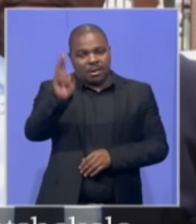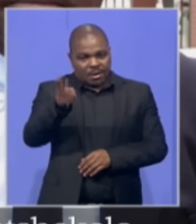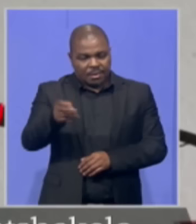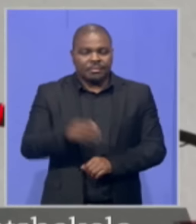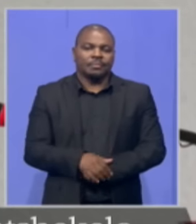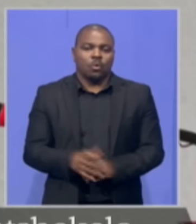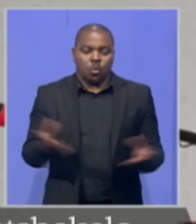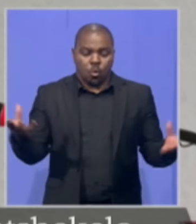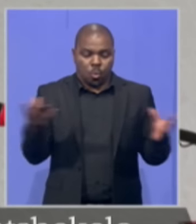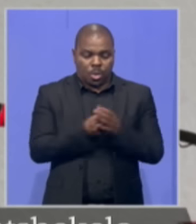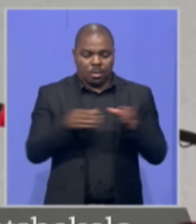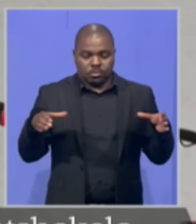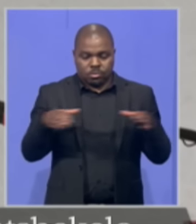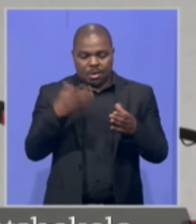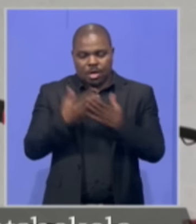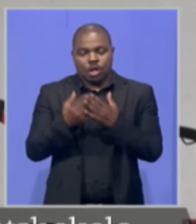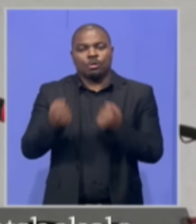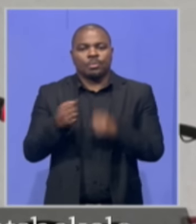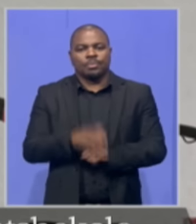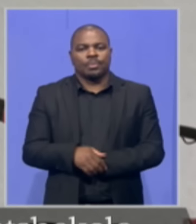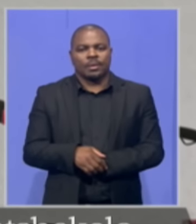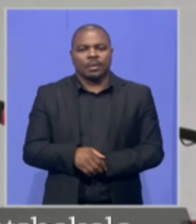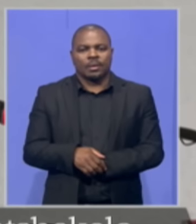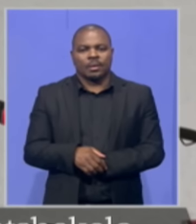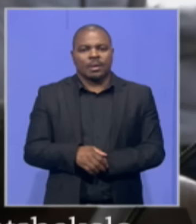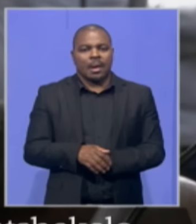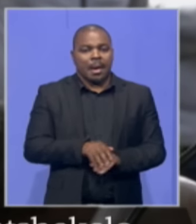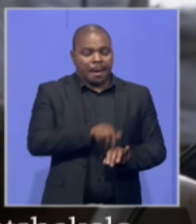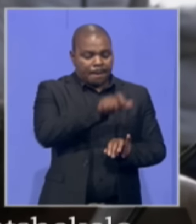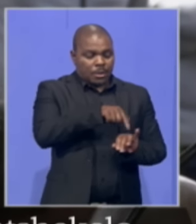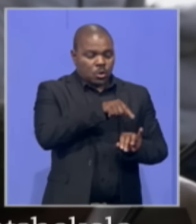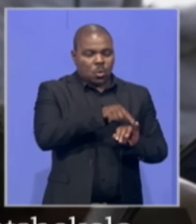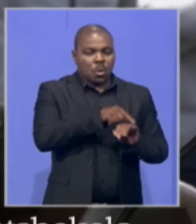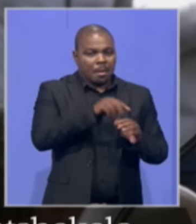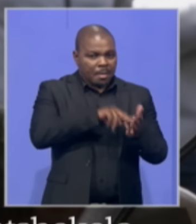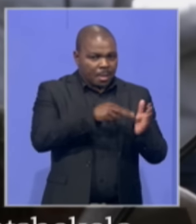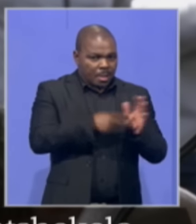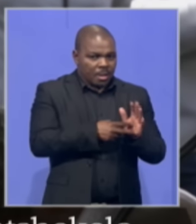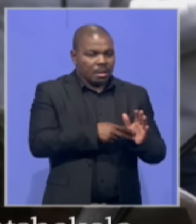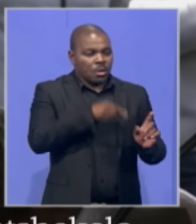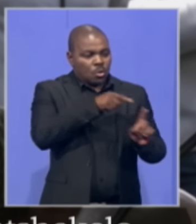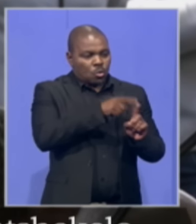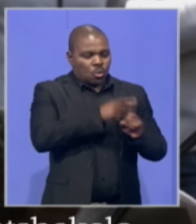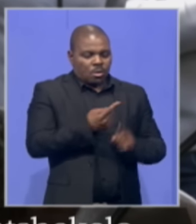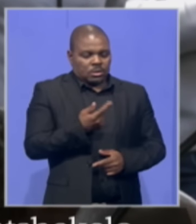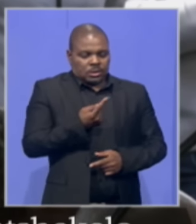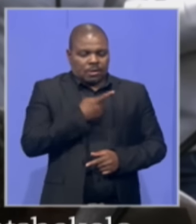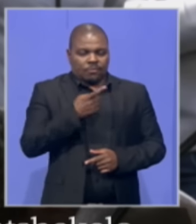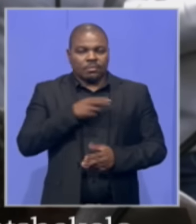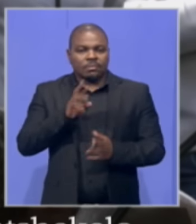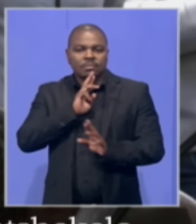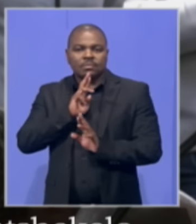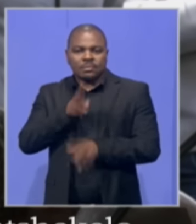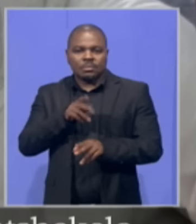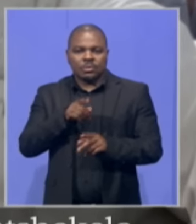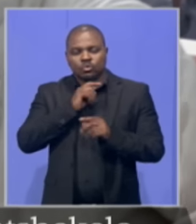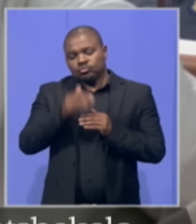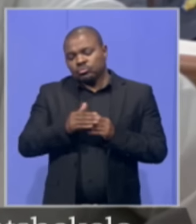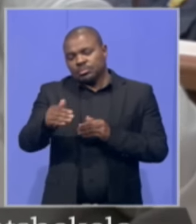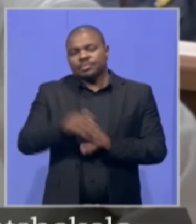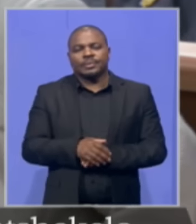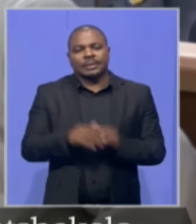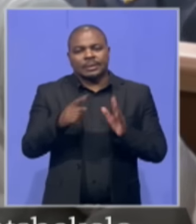together. Kgotlatshekelo e netse mmelaelo wa mologa le mena yo tlabeng a ipuelela go fitlha kgwedi e tlang e tlhola matsatsi a